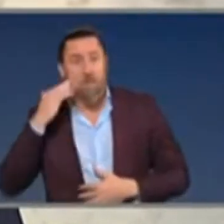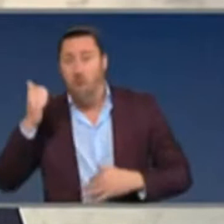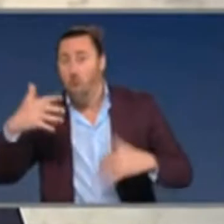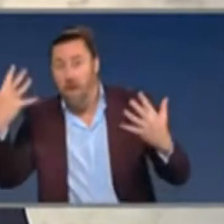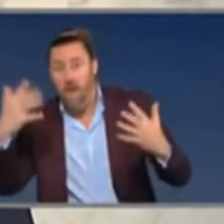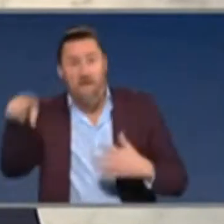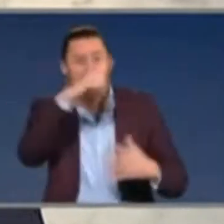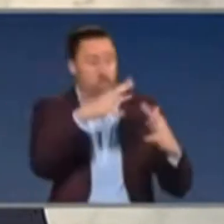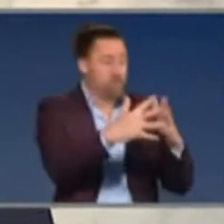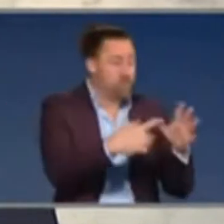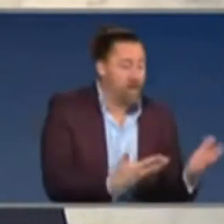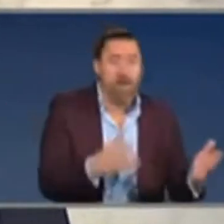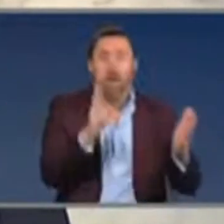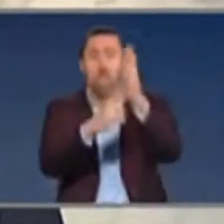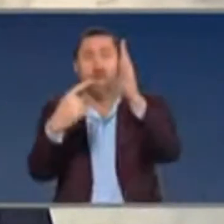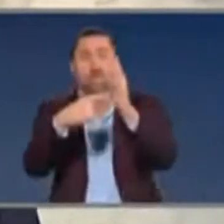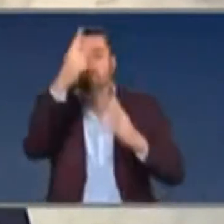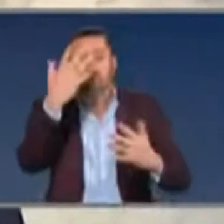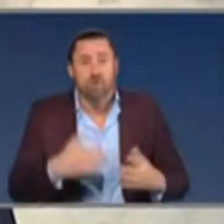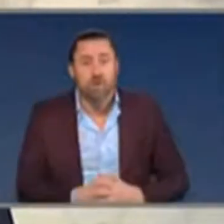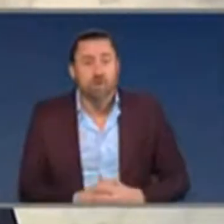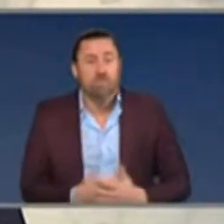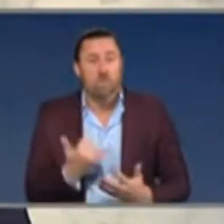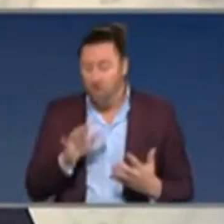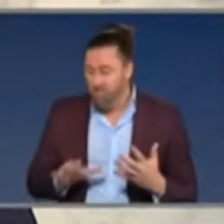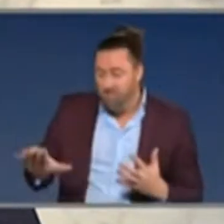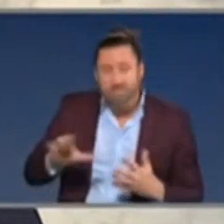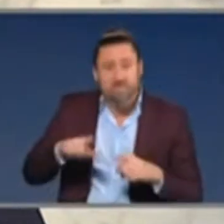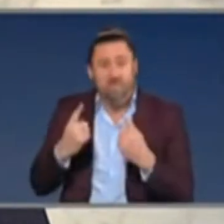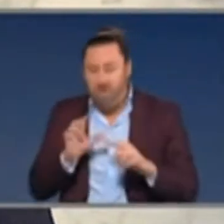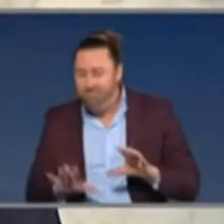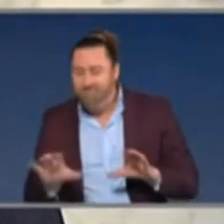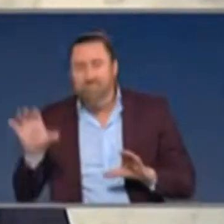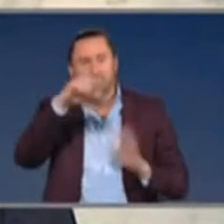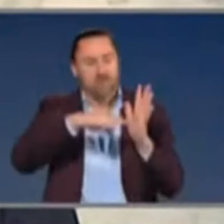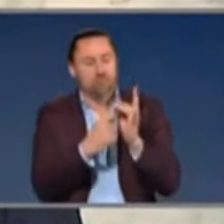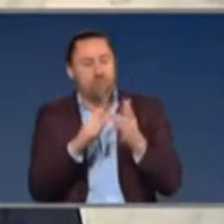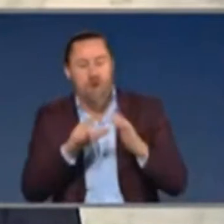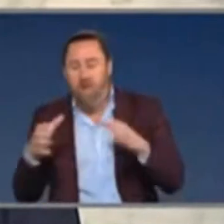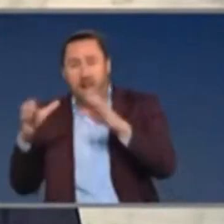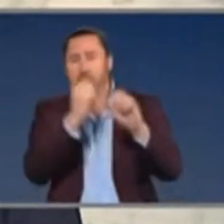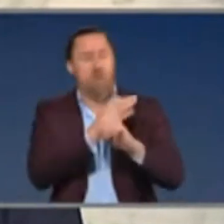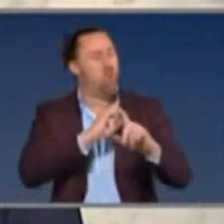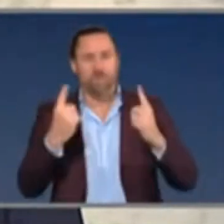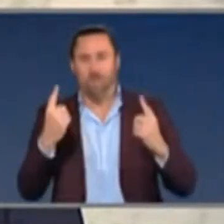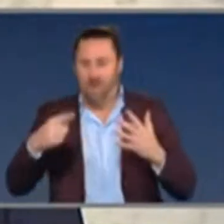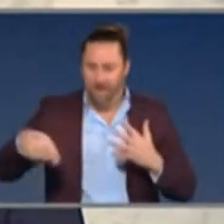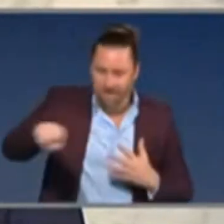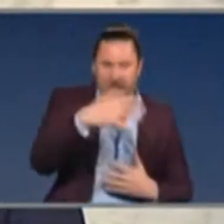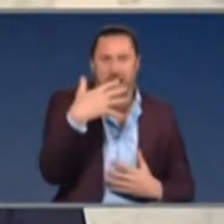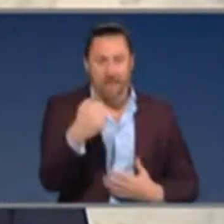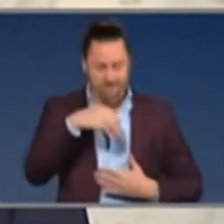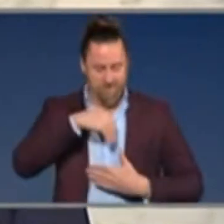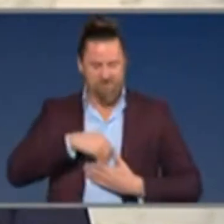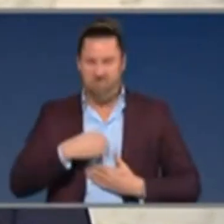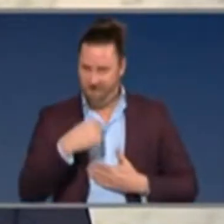in Balgo, WA, or in Arunda country will have avenues in which to influence government policy